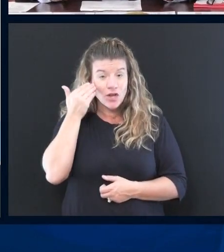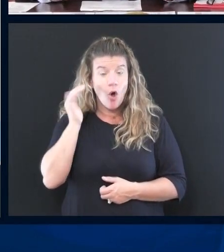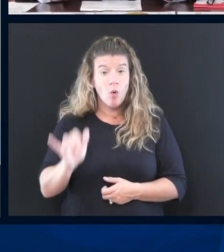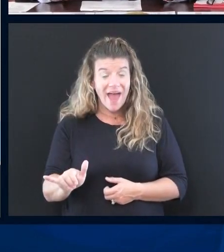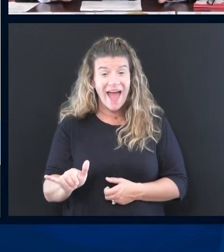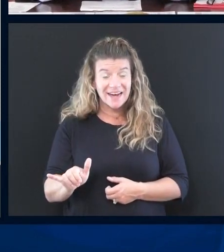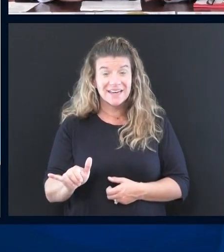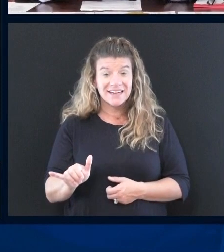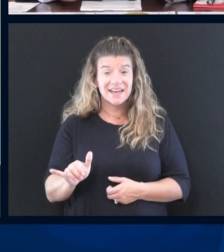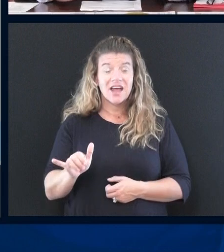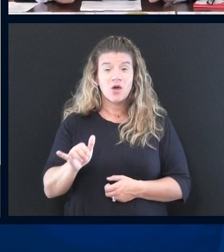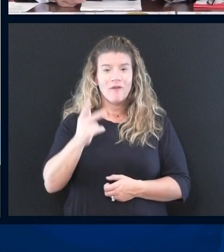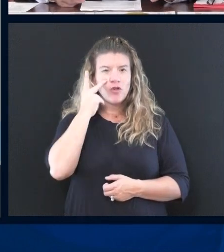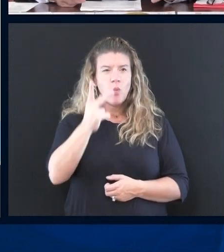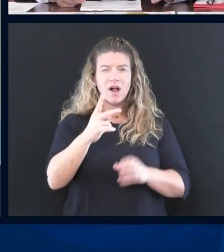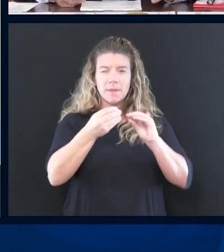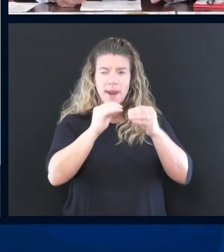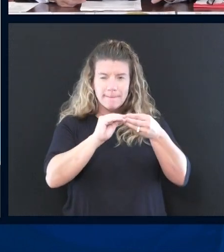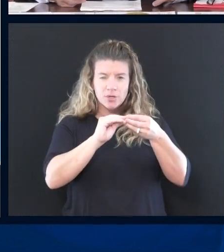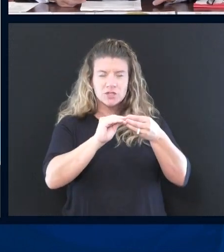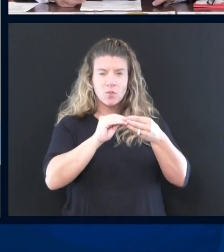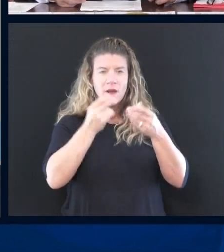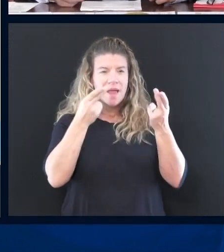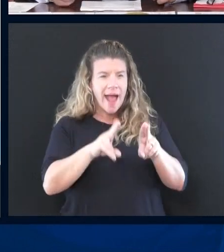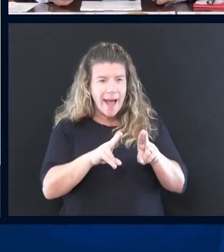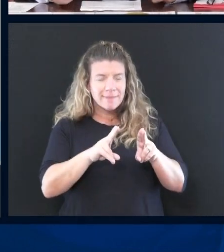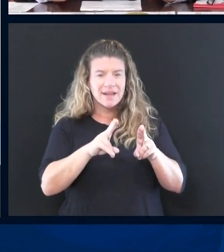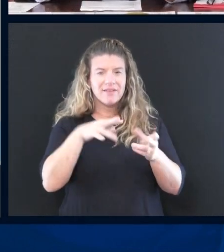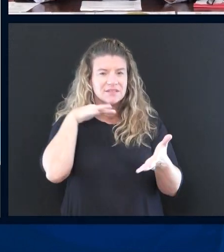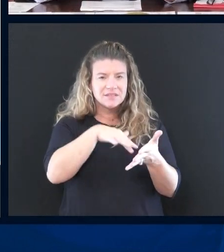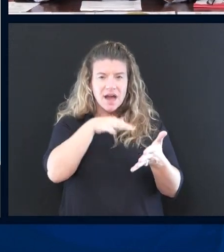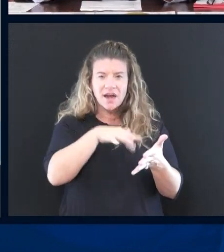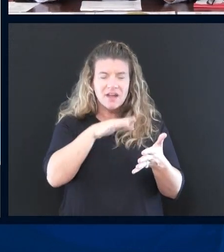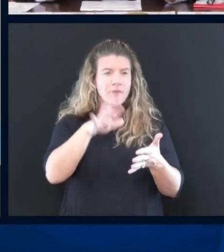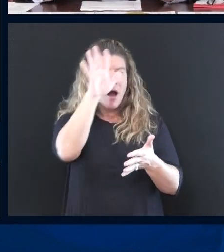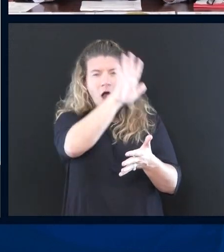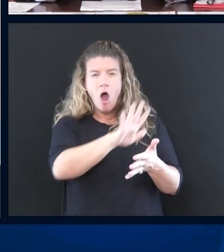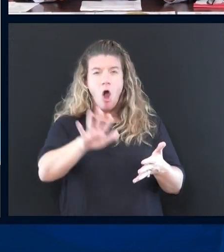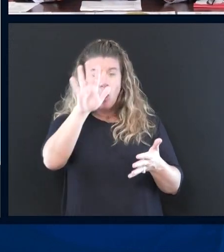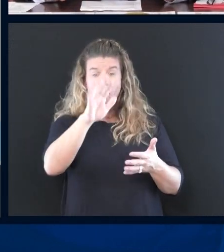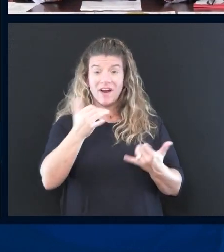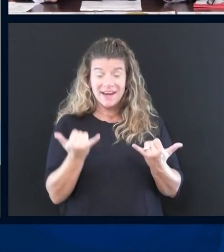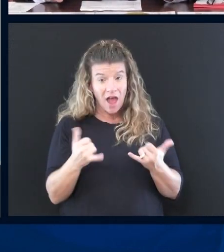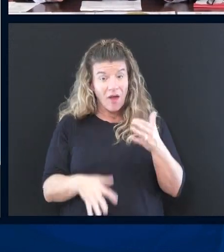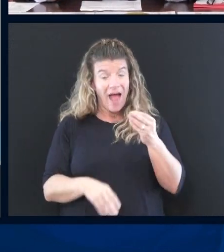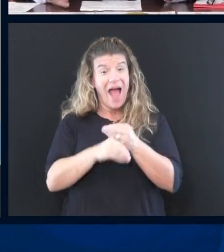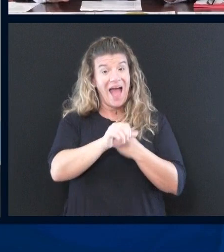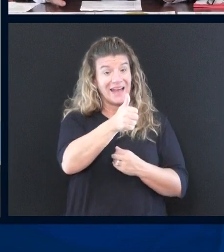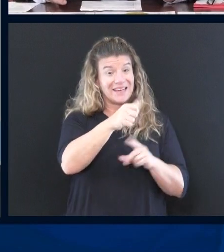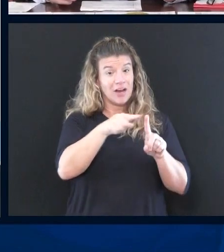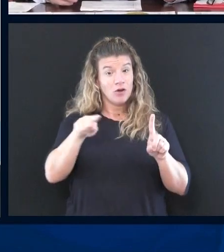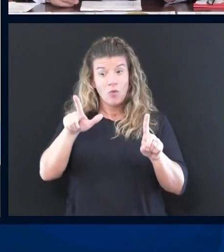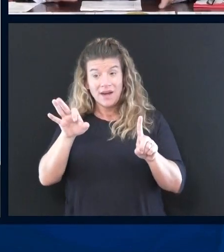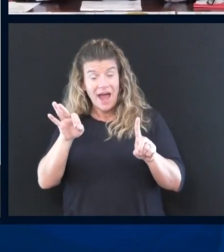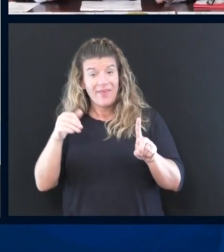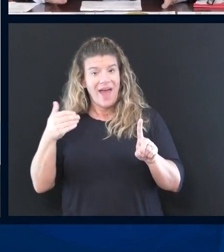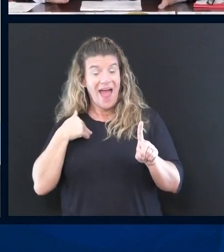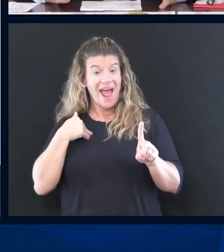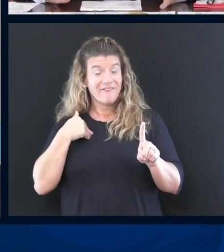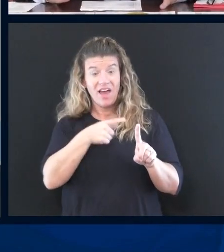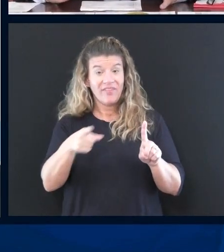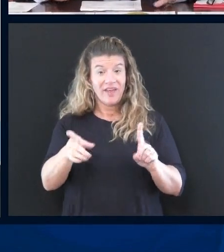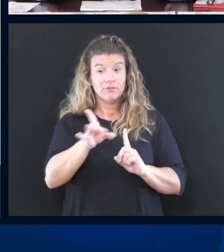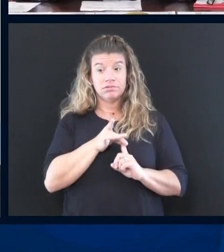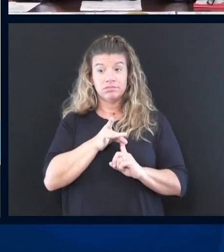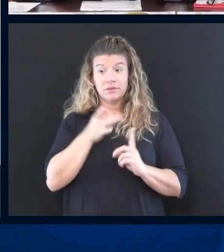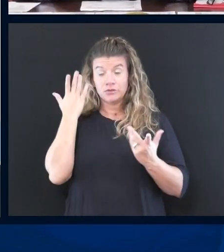the standpoint of the demographic and everything that's coming back on, from 10 to 29, there's people that have it, that don't know they